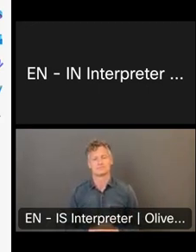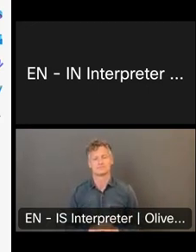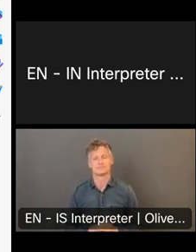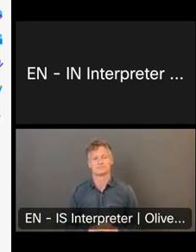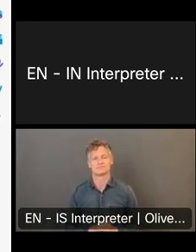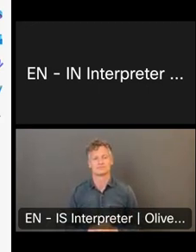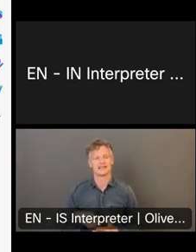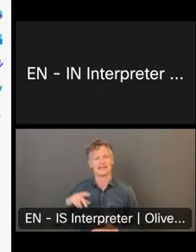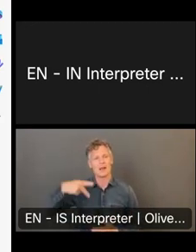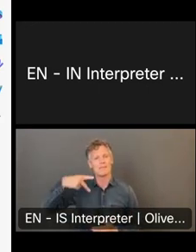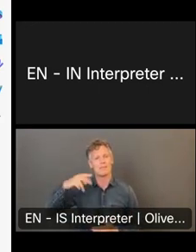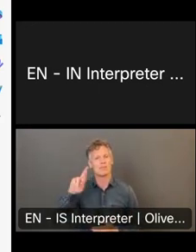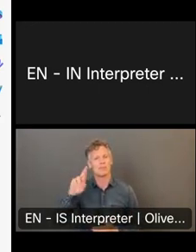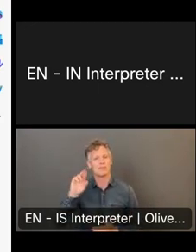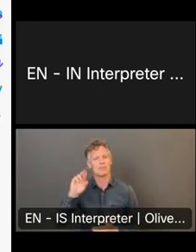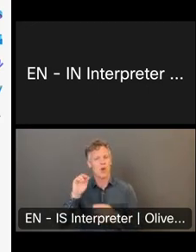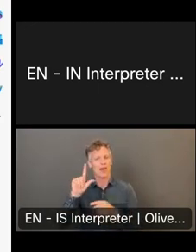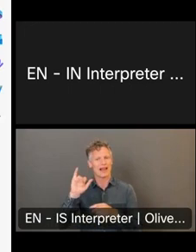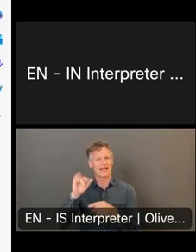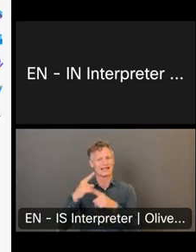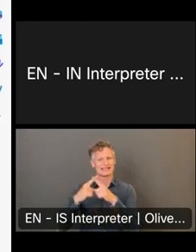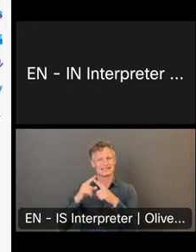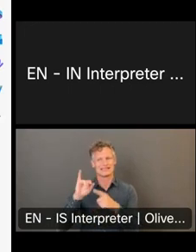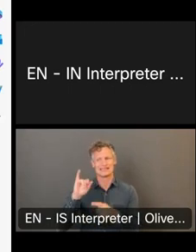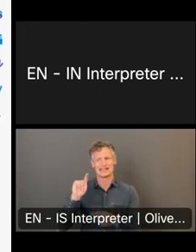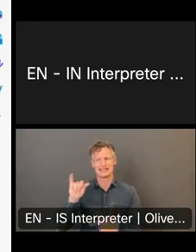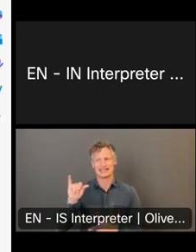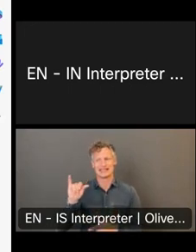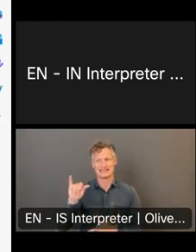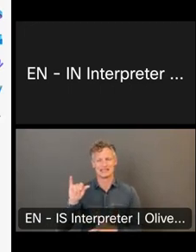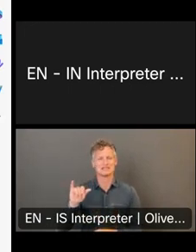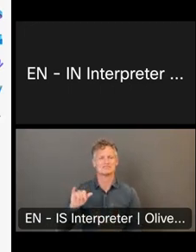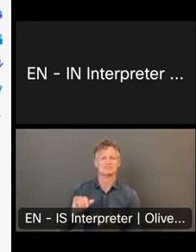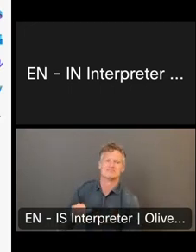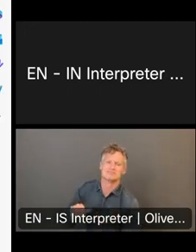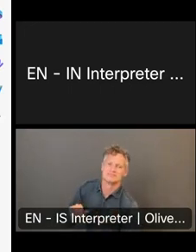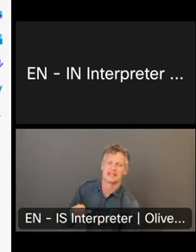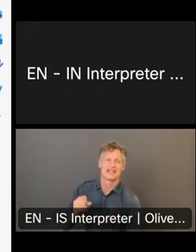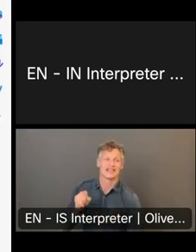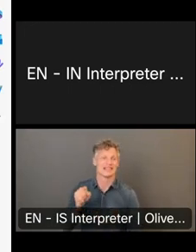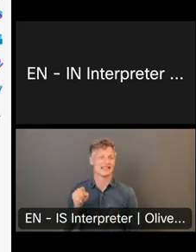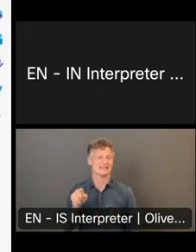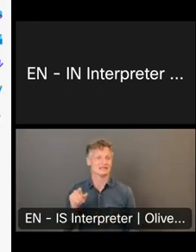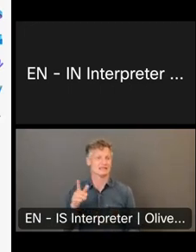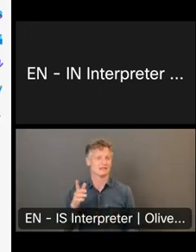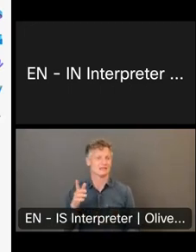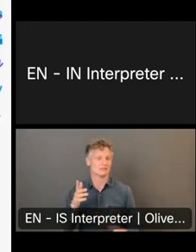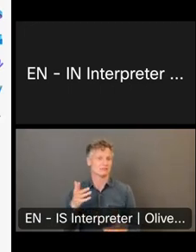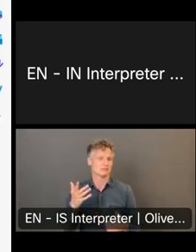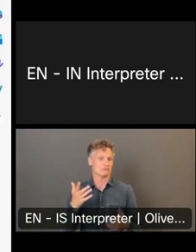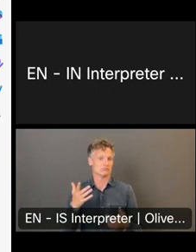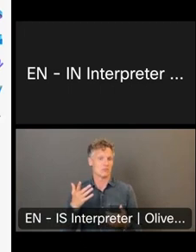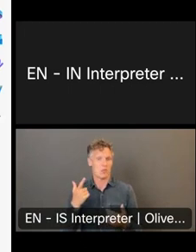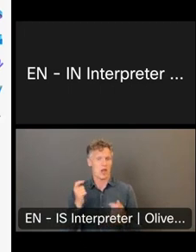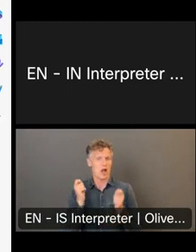prolixity and its opposite are responsible for the golden mean. The speaker's contribution is